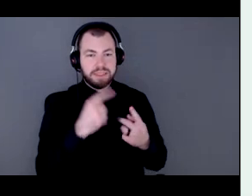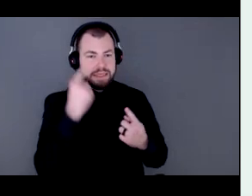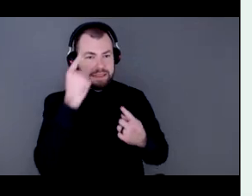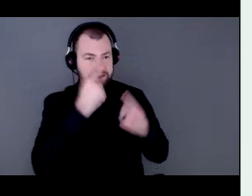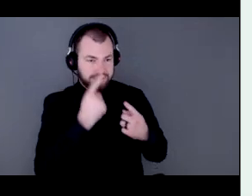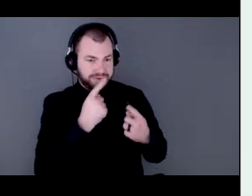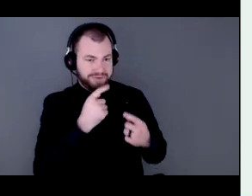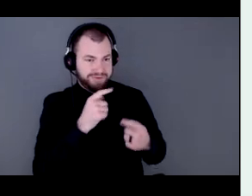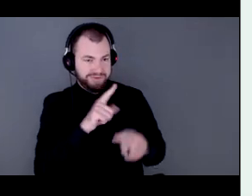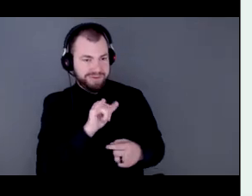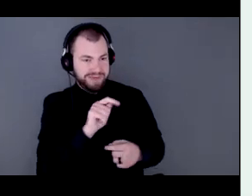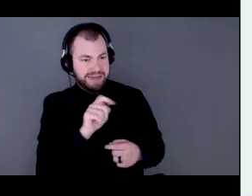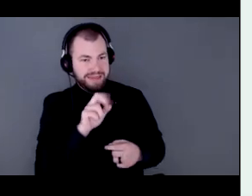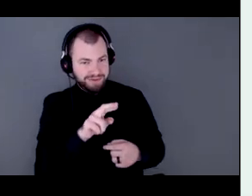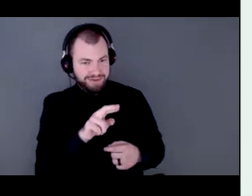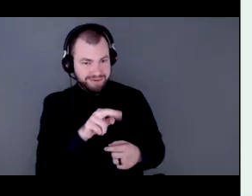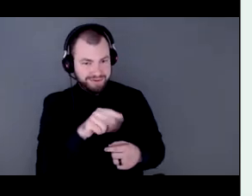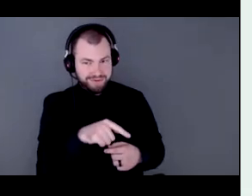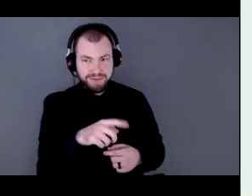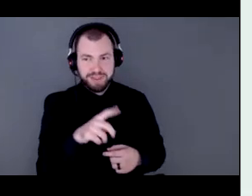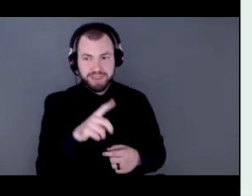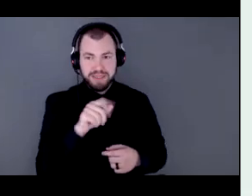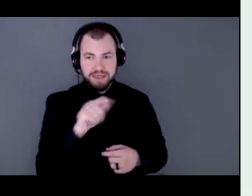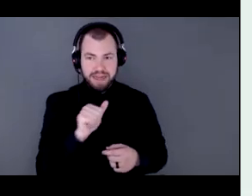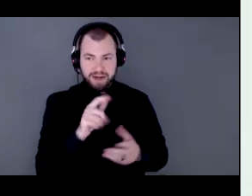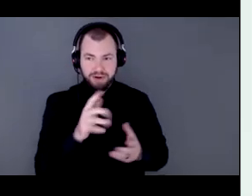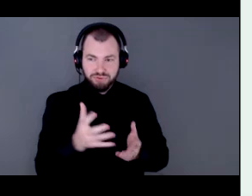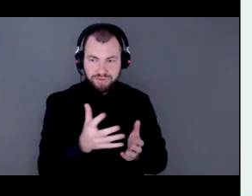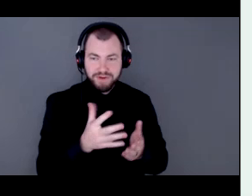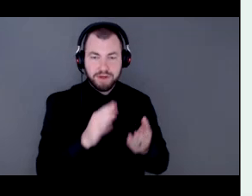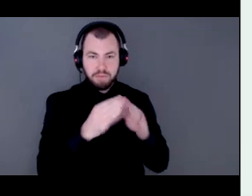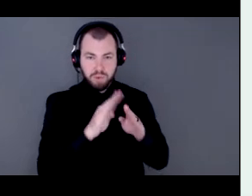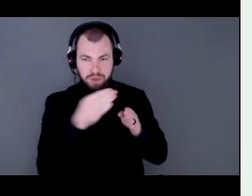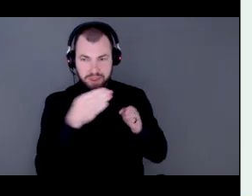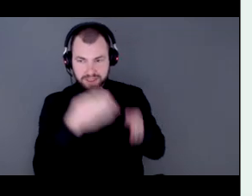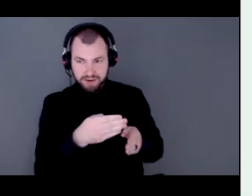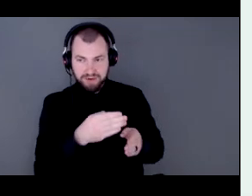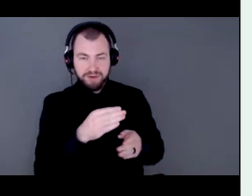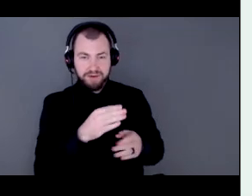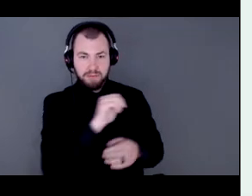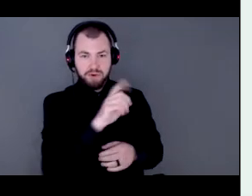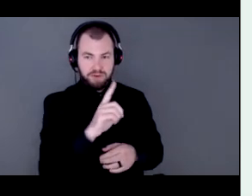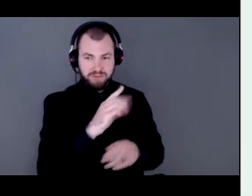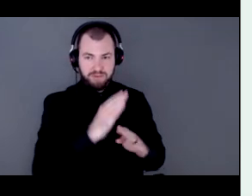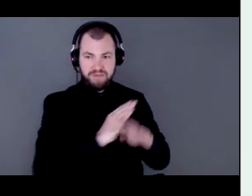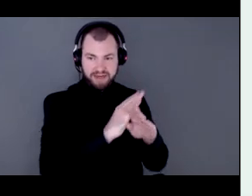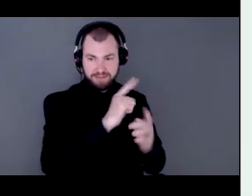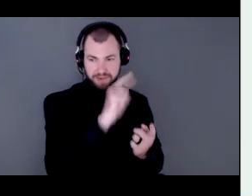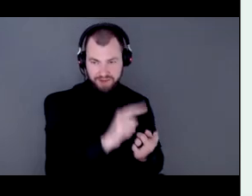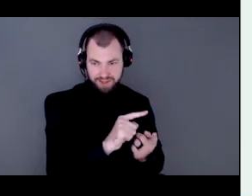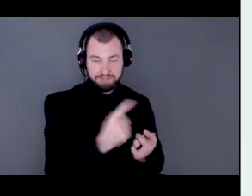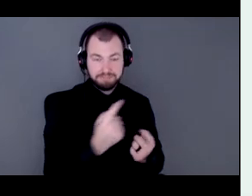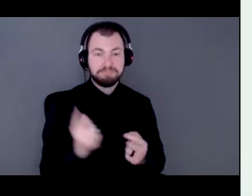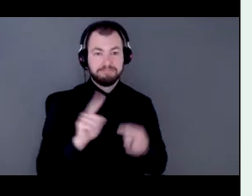Data-Driven Community-Centered Marine Debris Prevention and Mitigation. And coming up to the stage is Julie